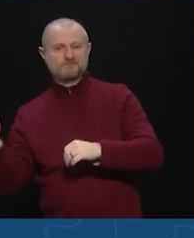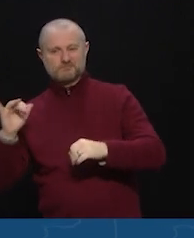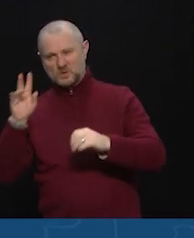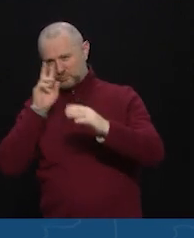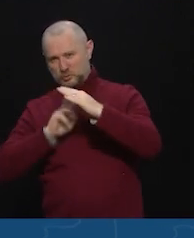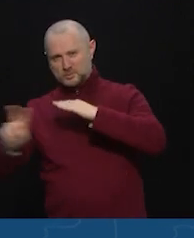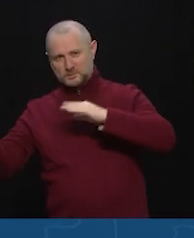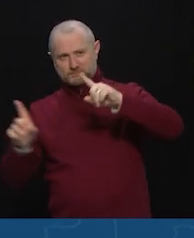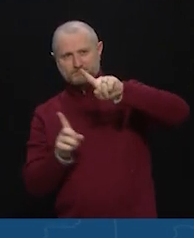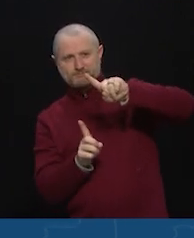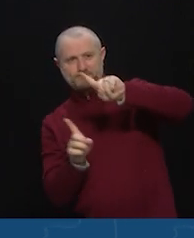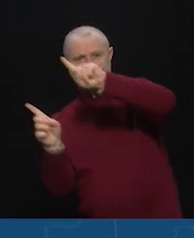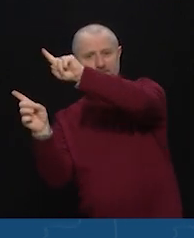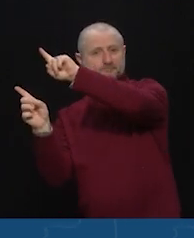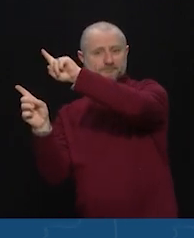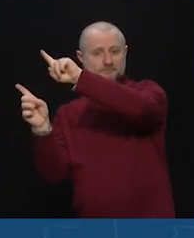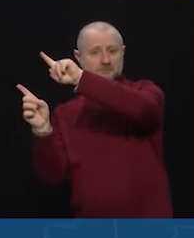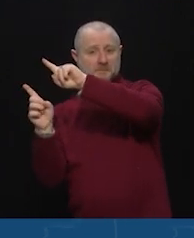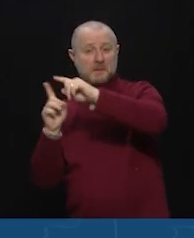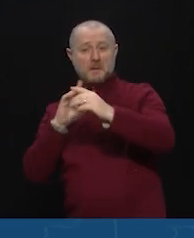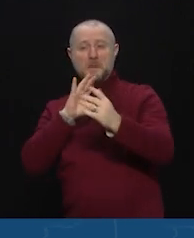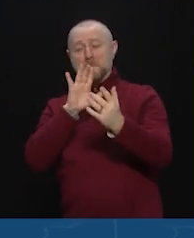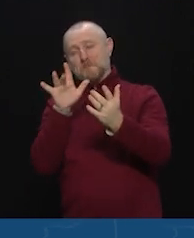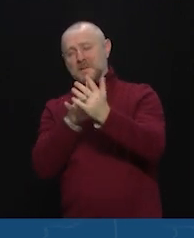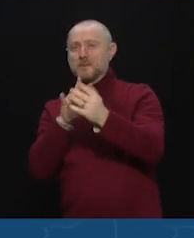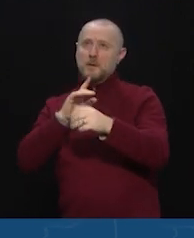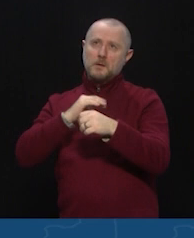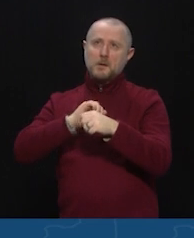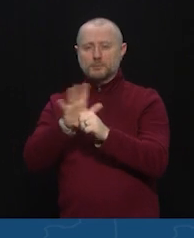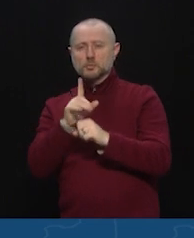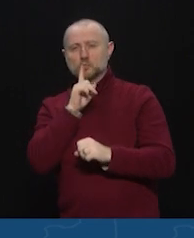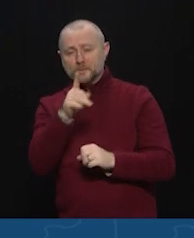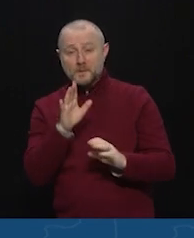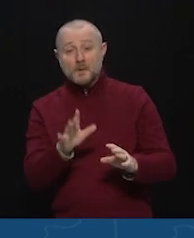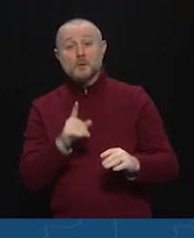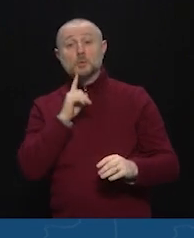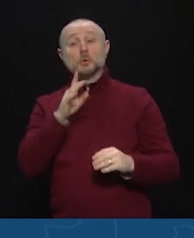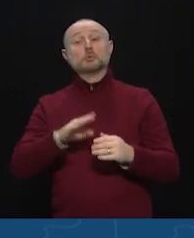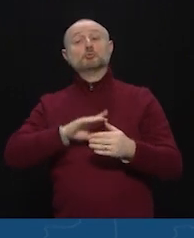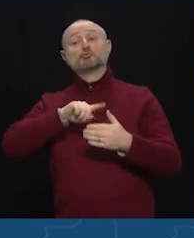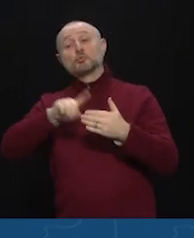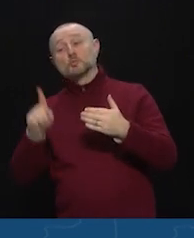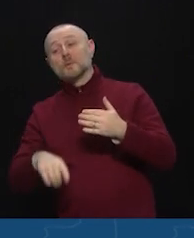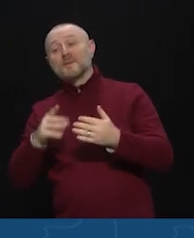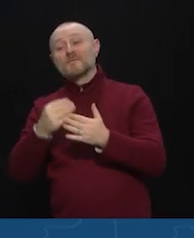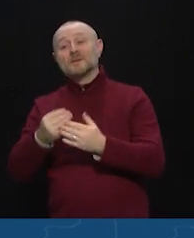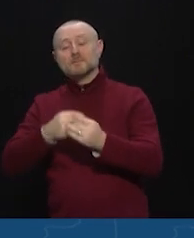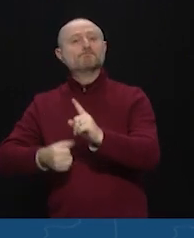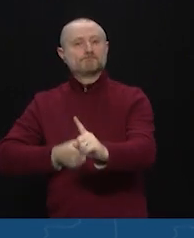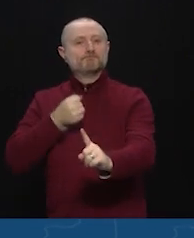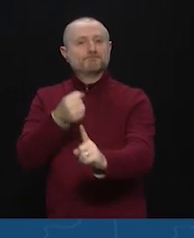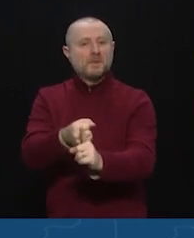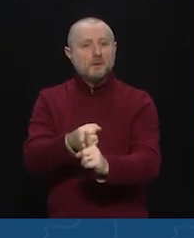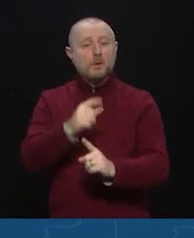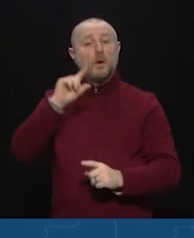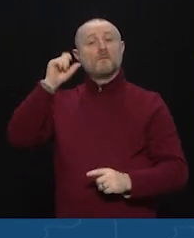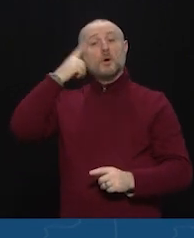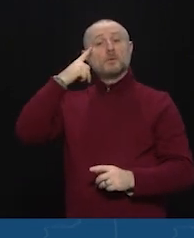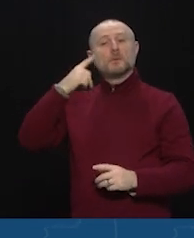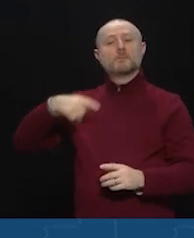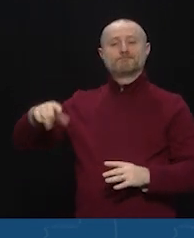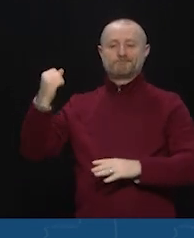post-pandemic or in the middle of the pandemic. This was largely resulting from the economic impacts of the government, of the